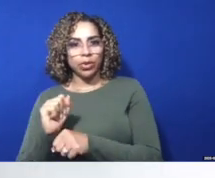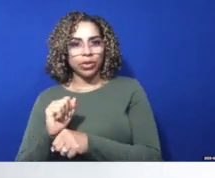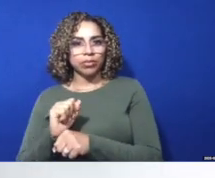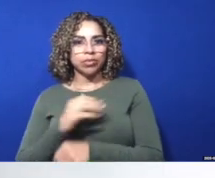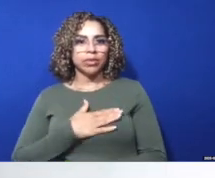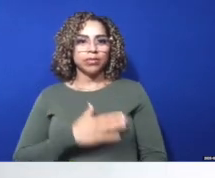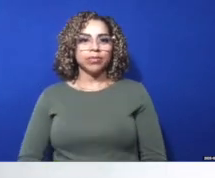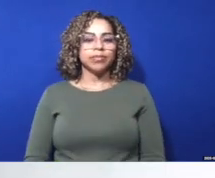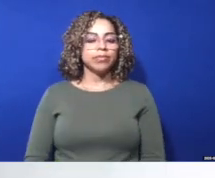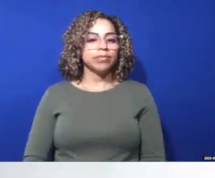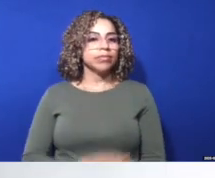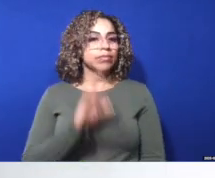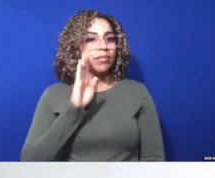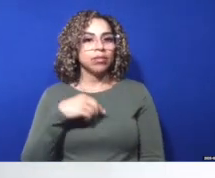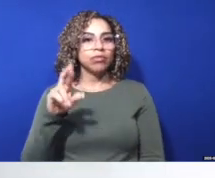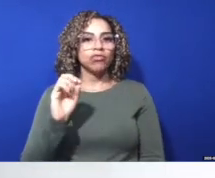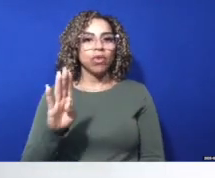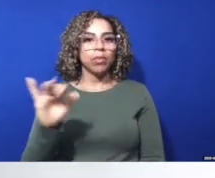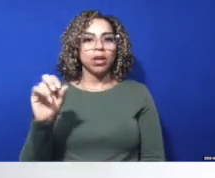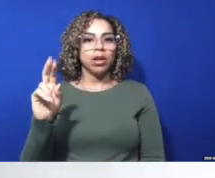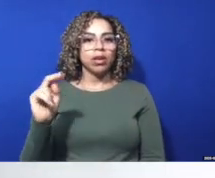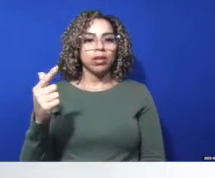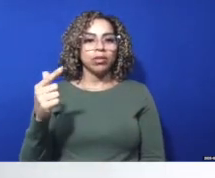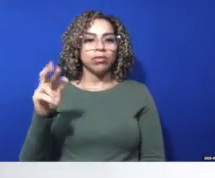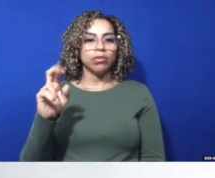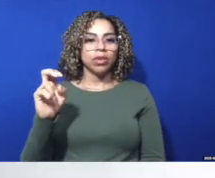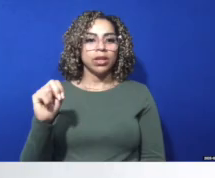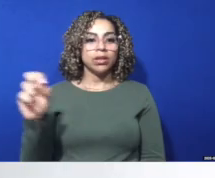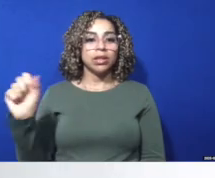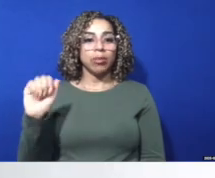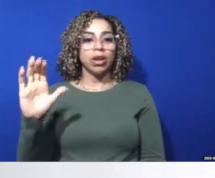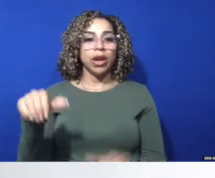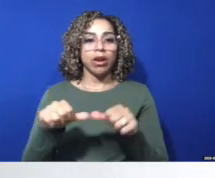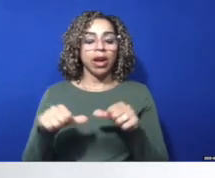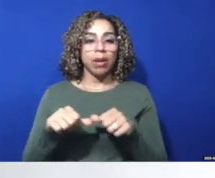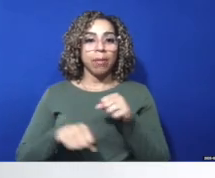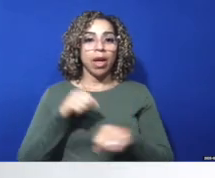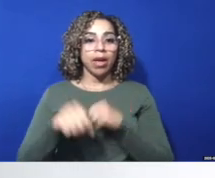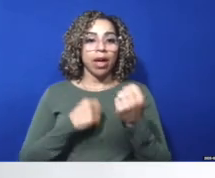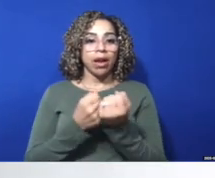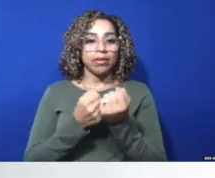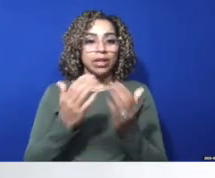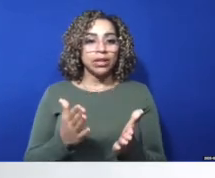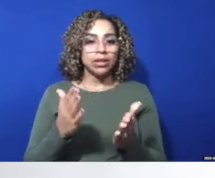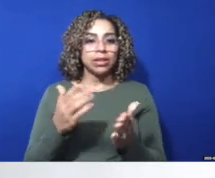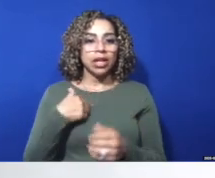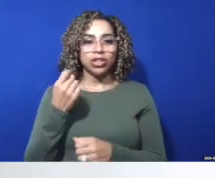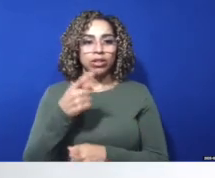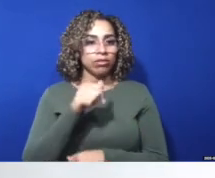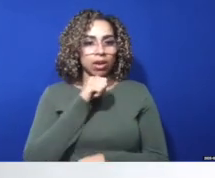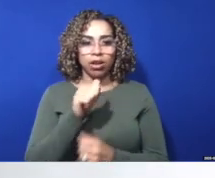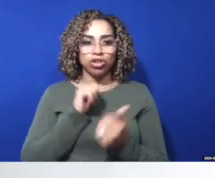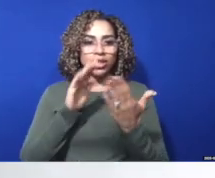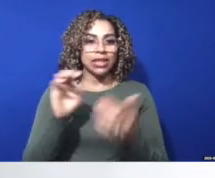Hi, Rob Youngren, Sacramento Area Bike Advocates. I understand you're not addressing the e-bike incentive program as there's no additional